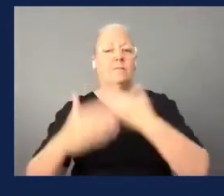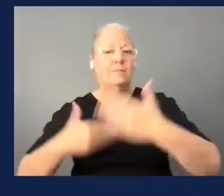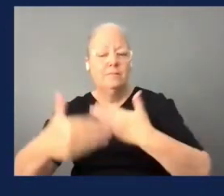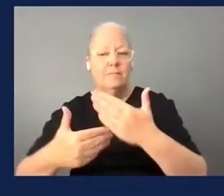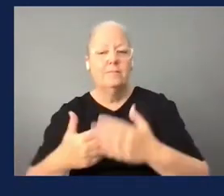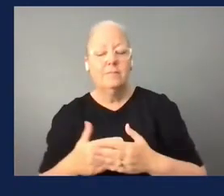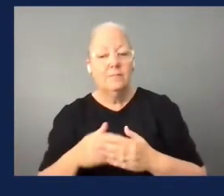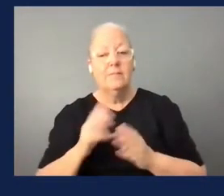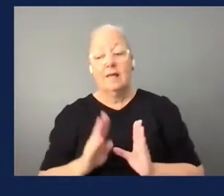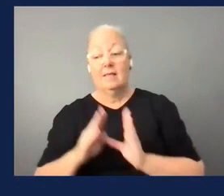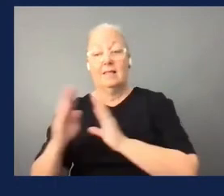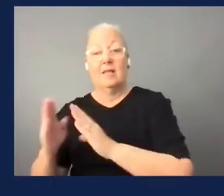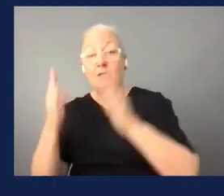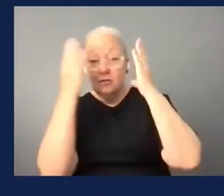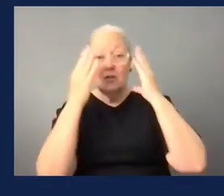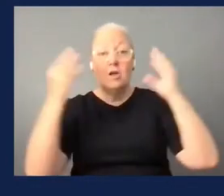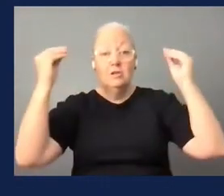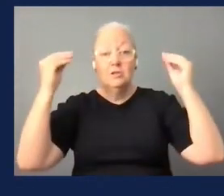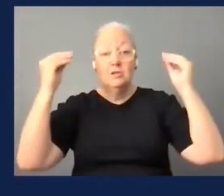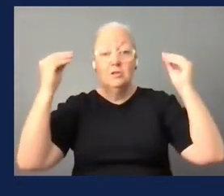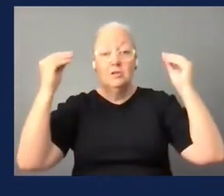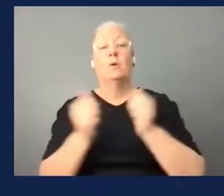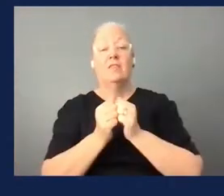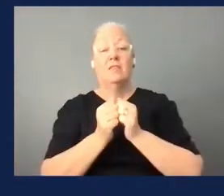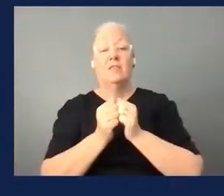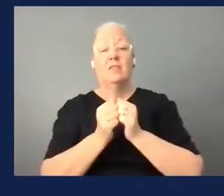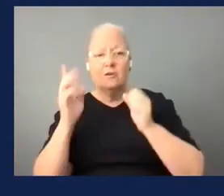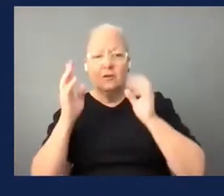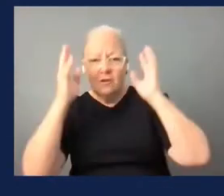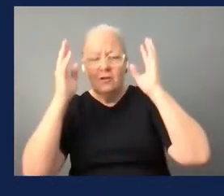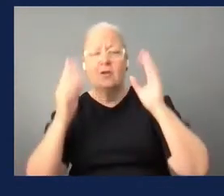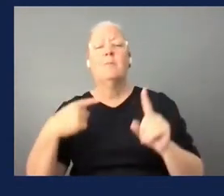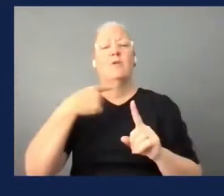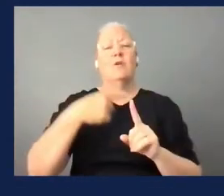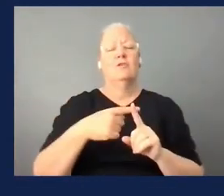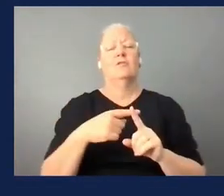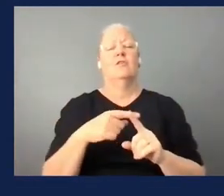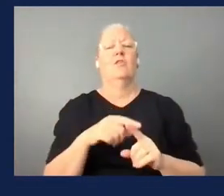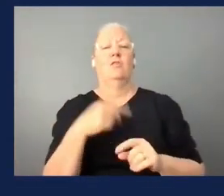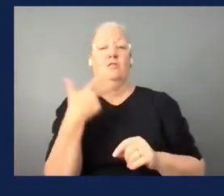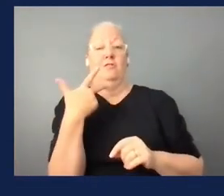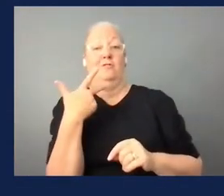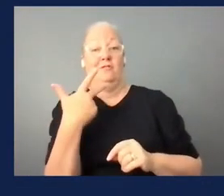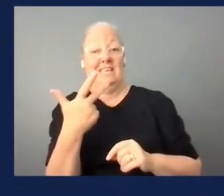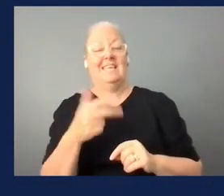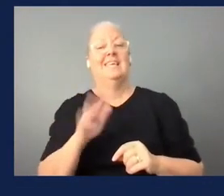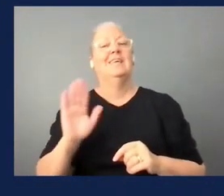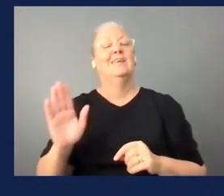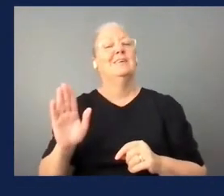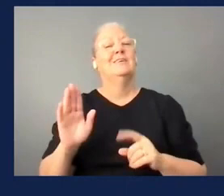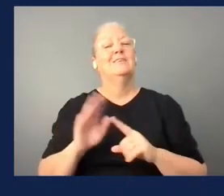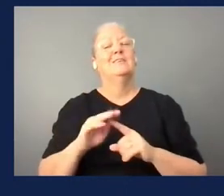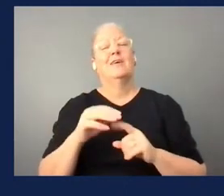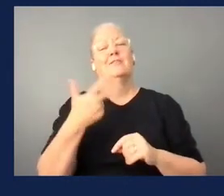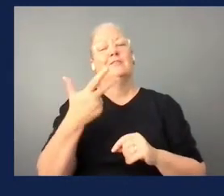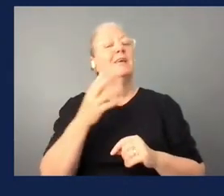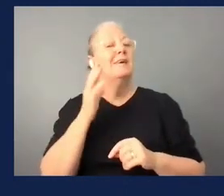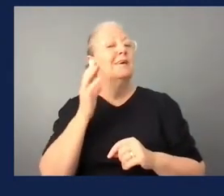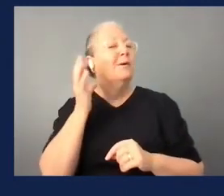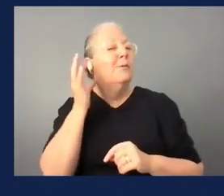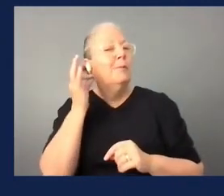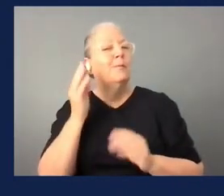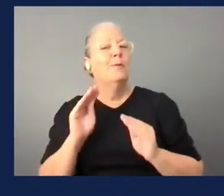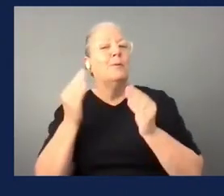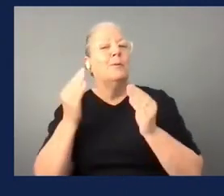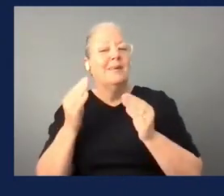team with the king and 2 of his 3 daughters who attended the game. So they do see women's football as equal